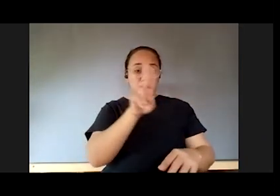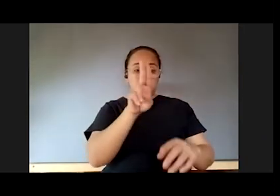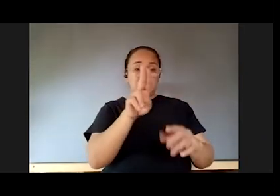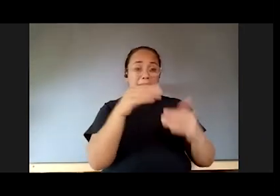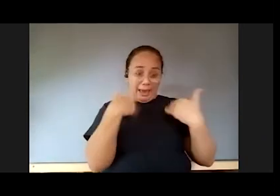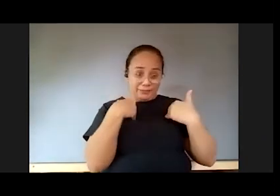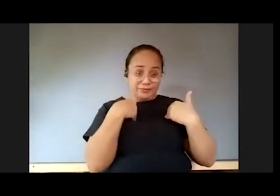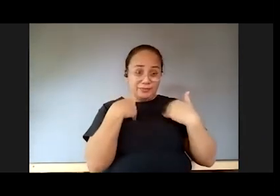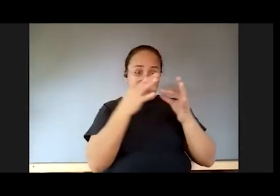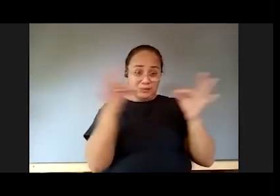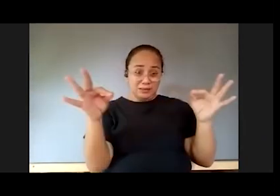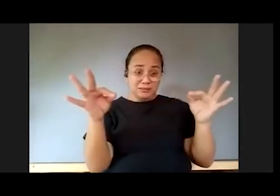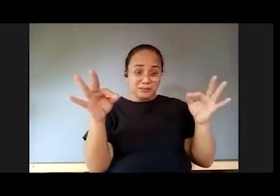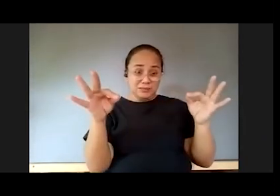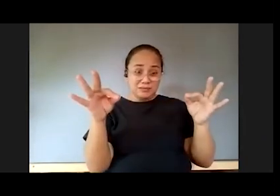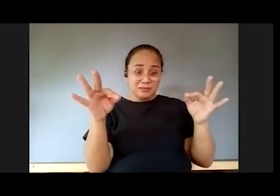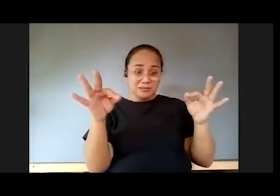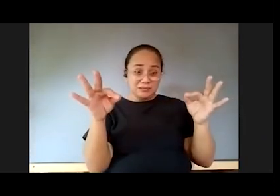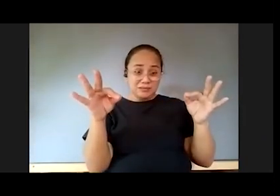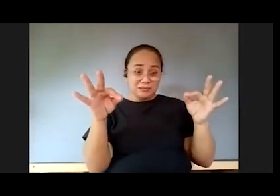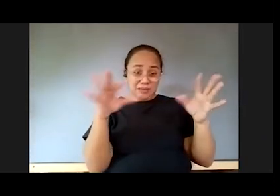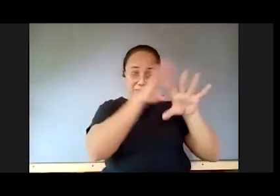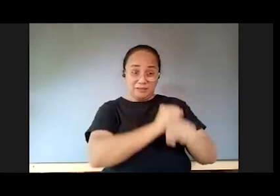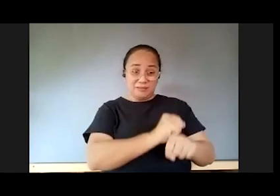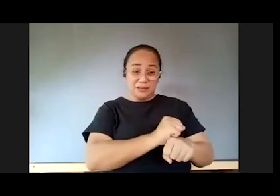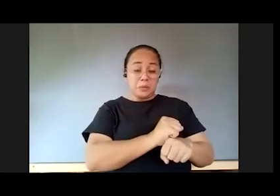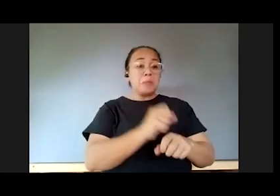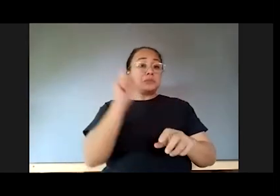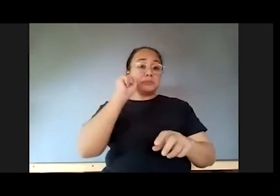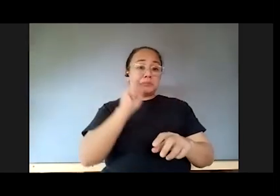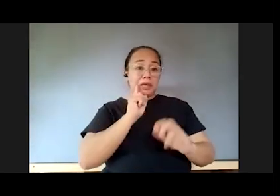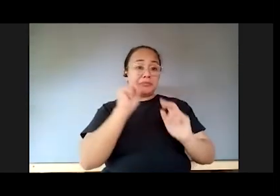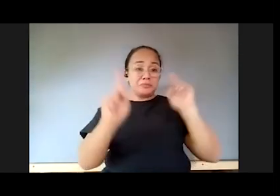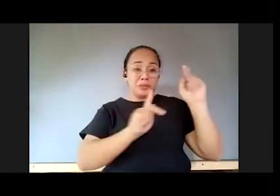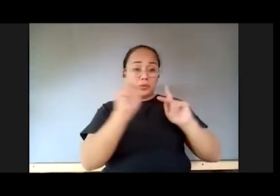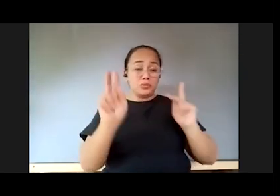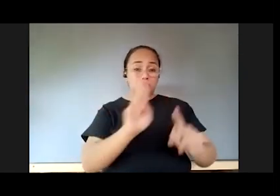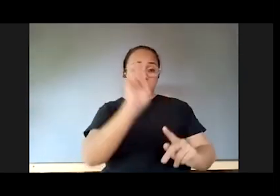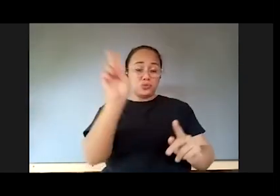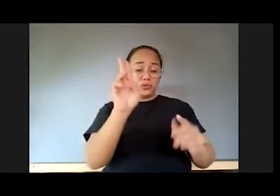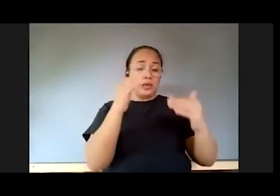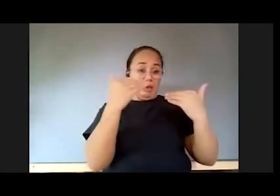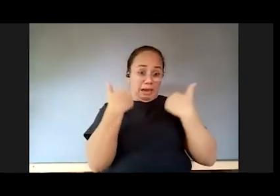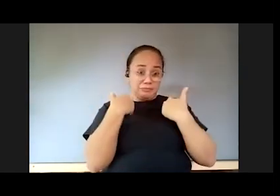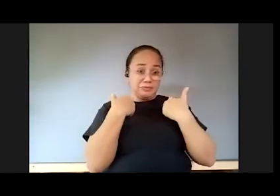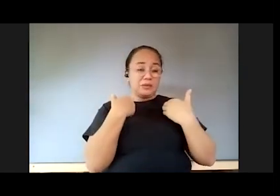And most deaf people normally use have in boys, girls, how many?